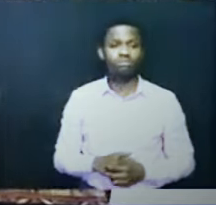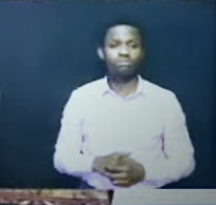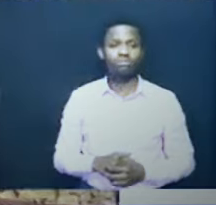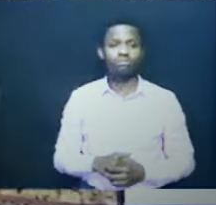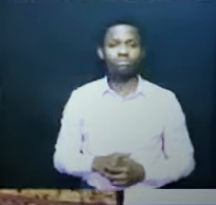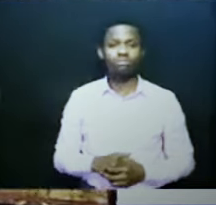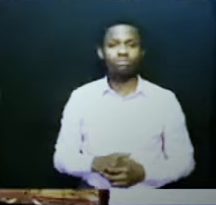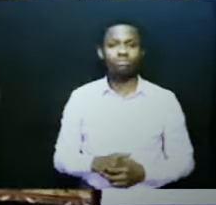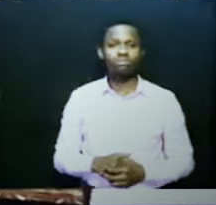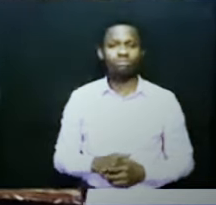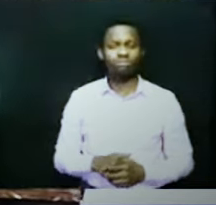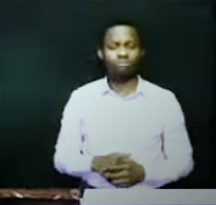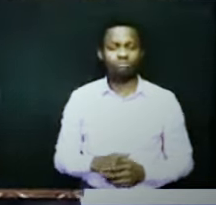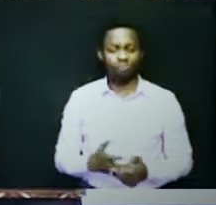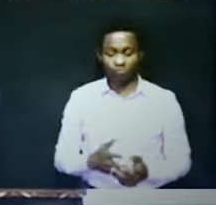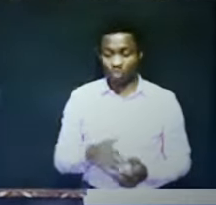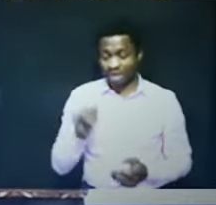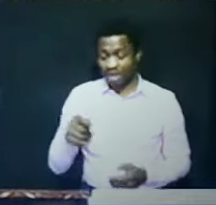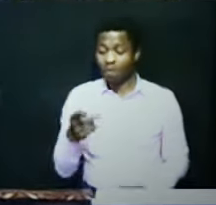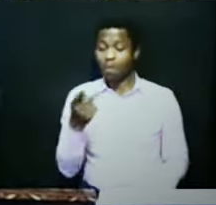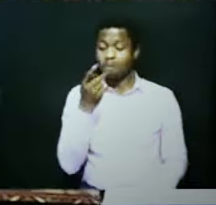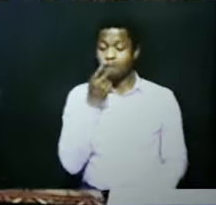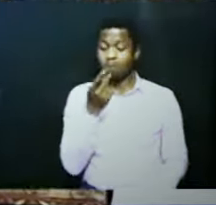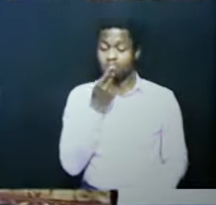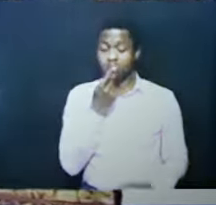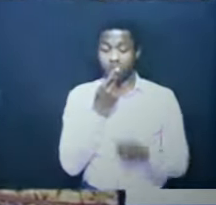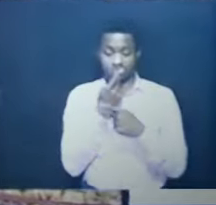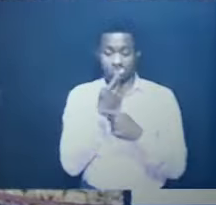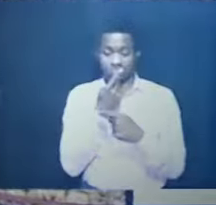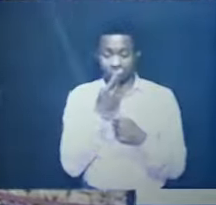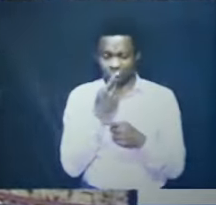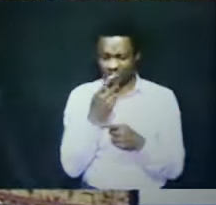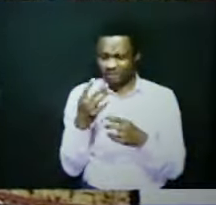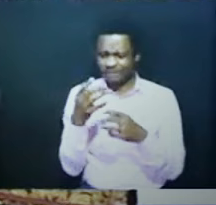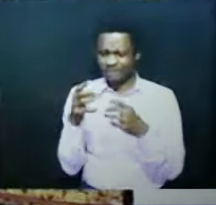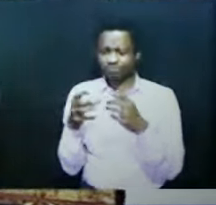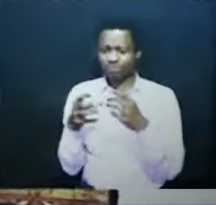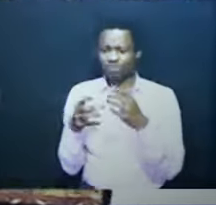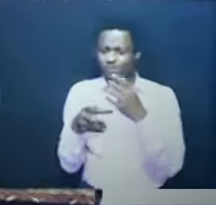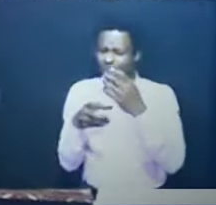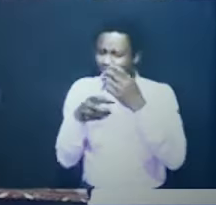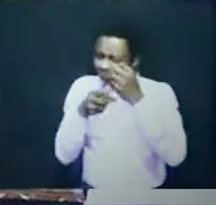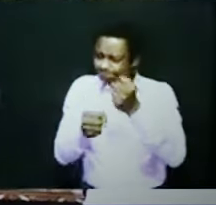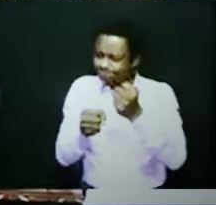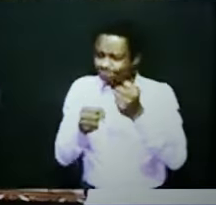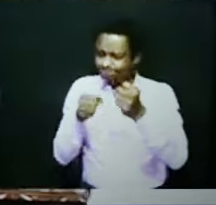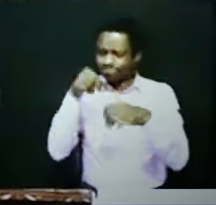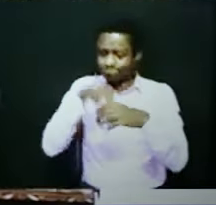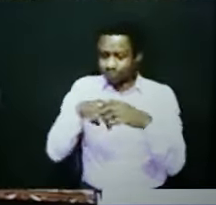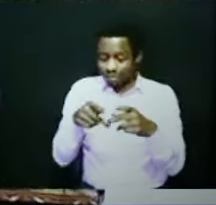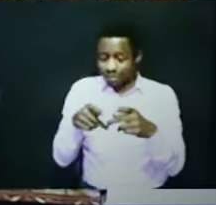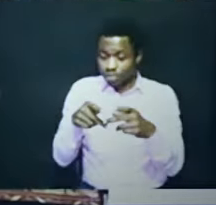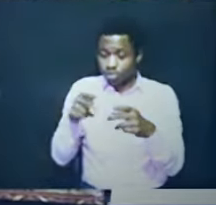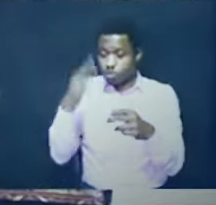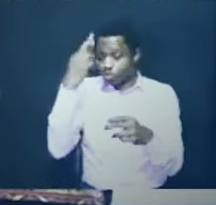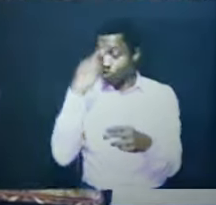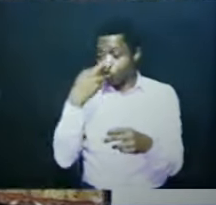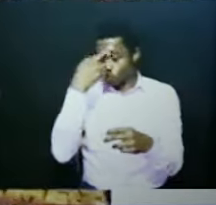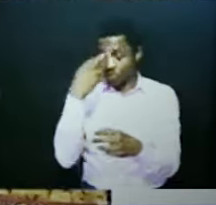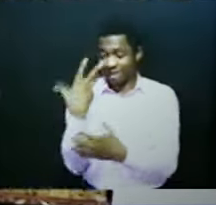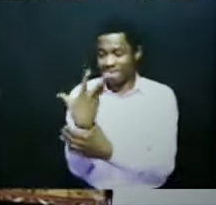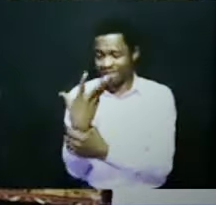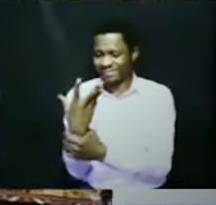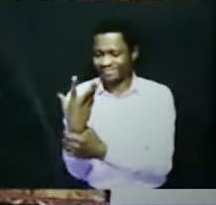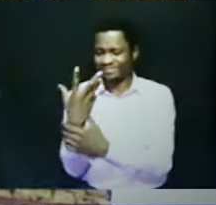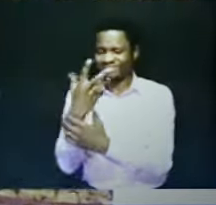memfa. So this is Paul firmly in the claws of the Romans. It way a small for Paul a o